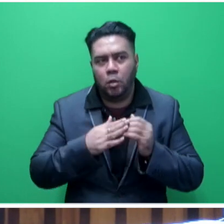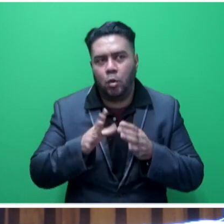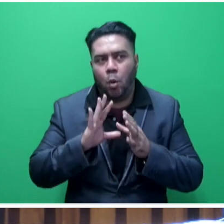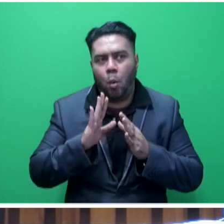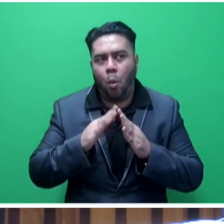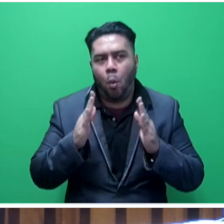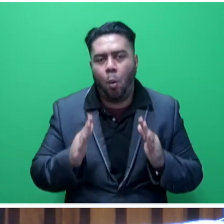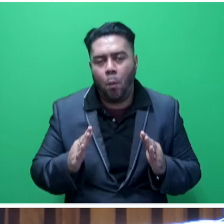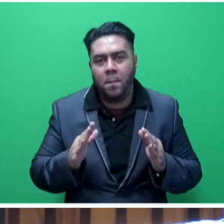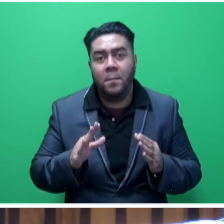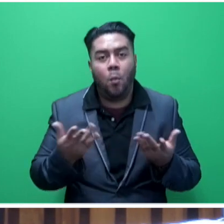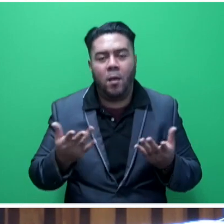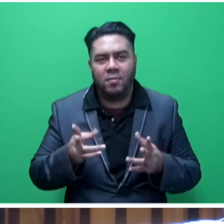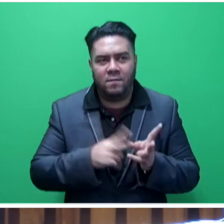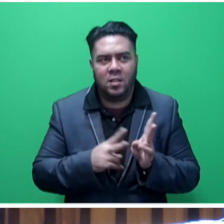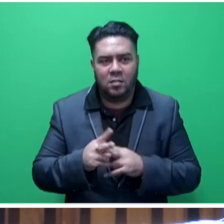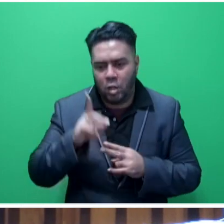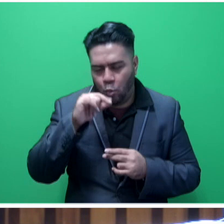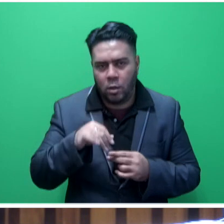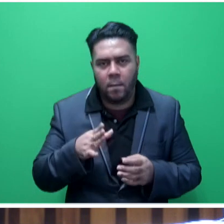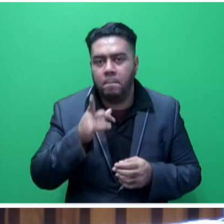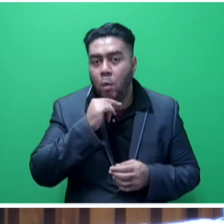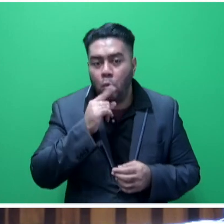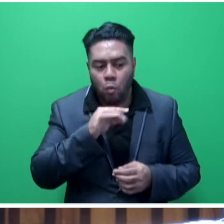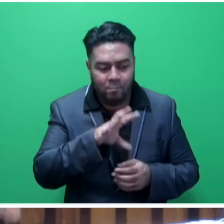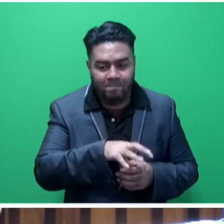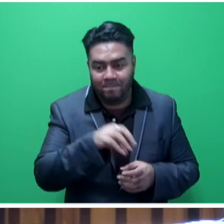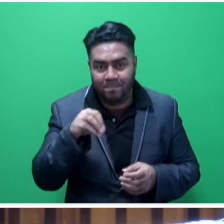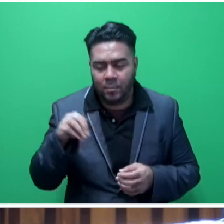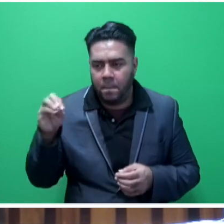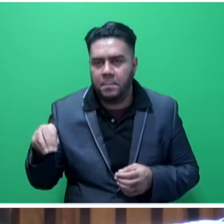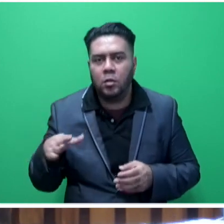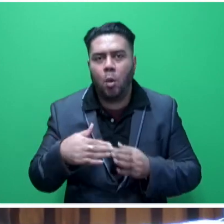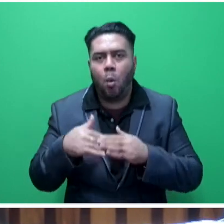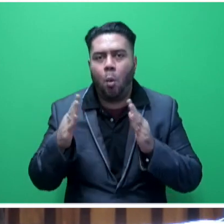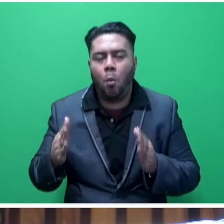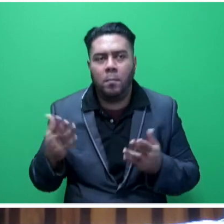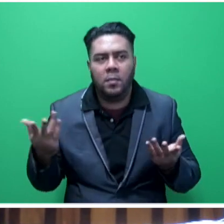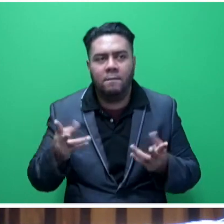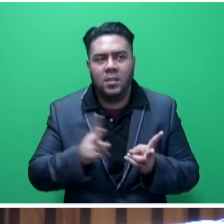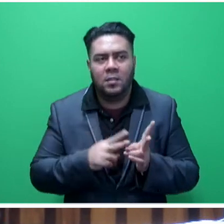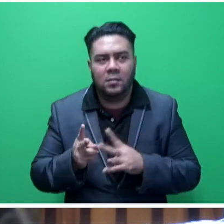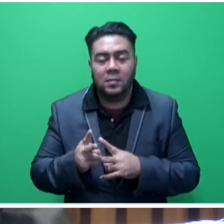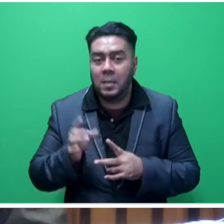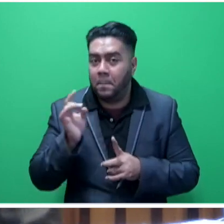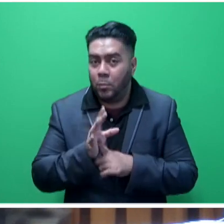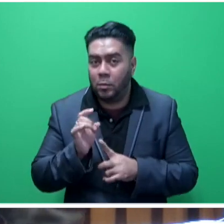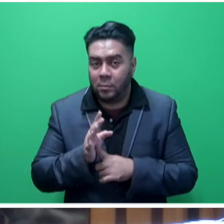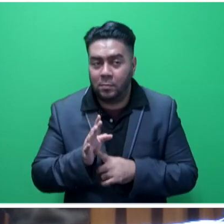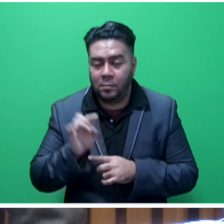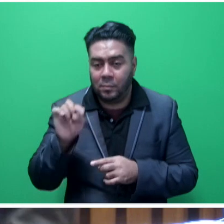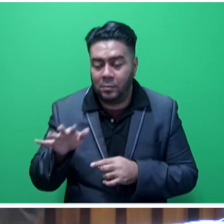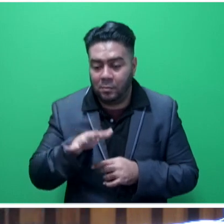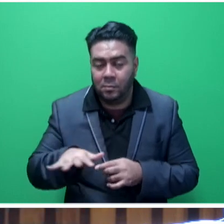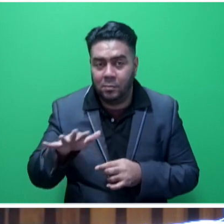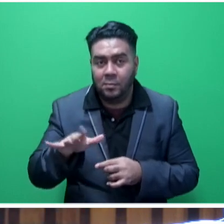able to access those funds. So now they can take out that money, build their homes. So it is critically important that those